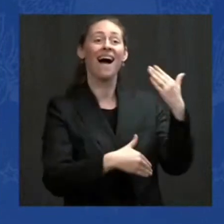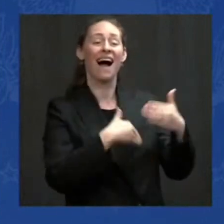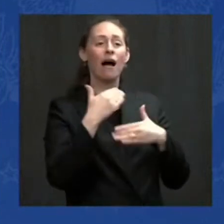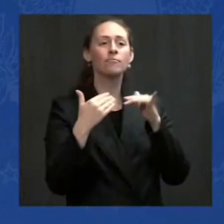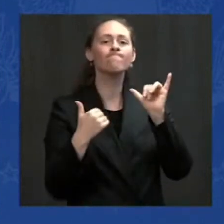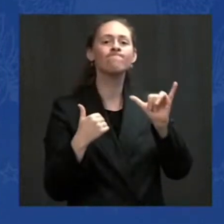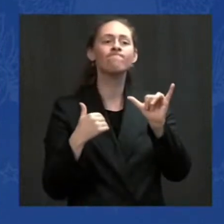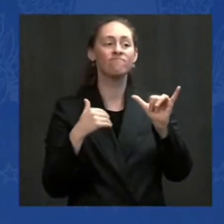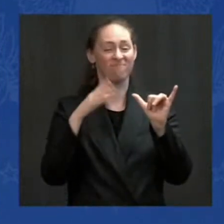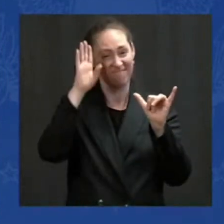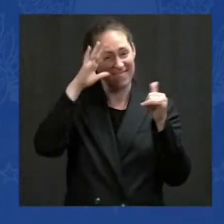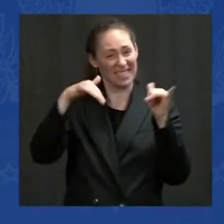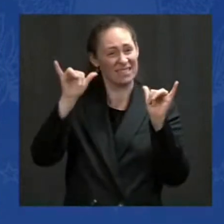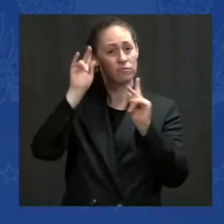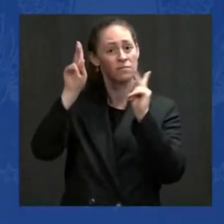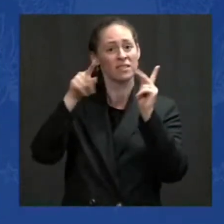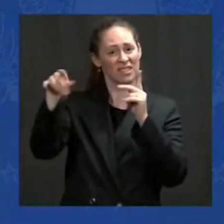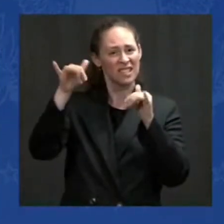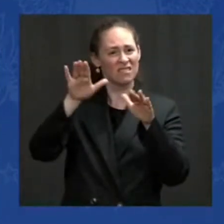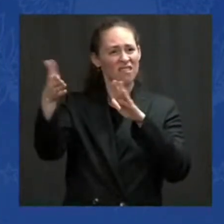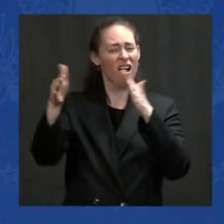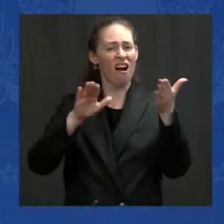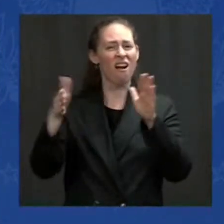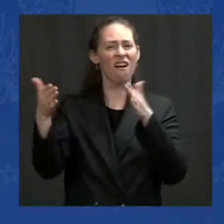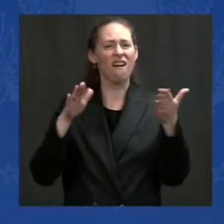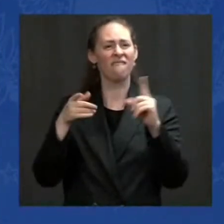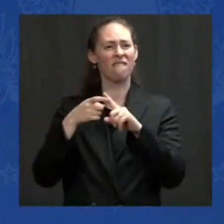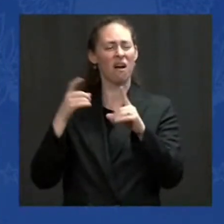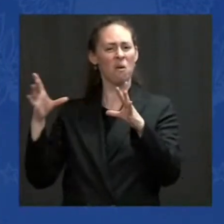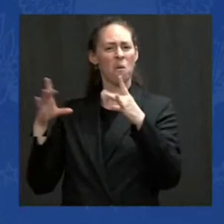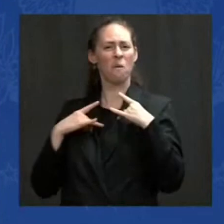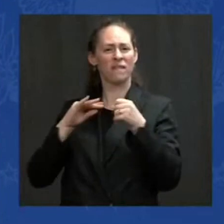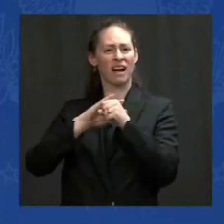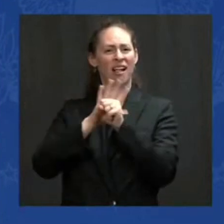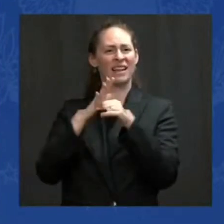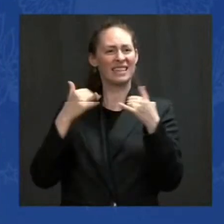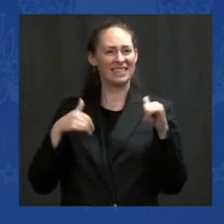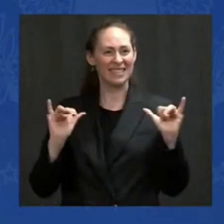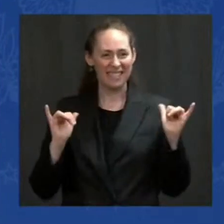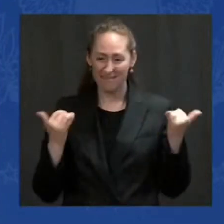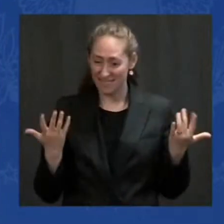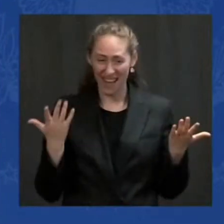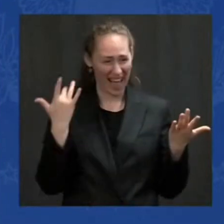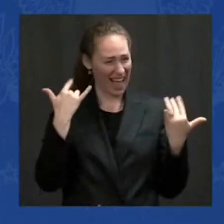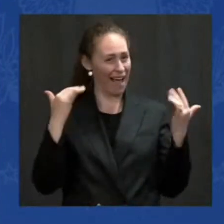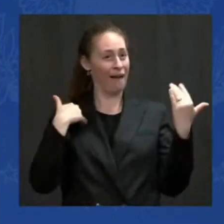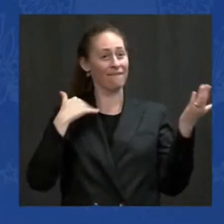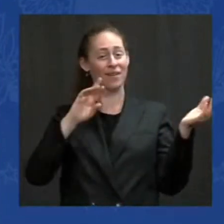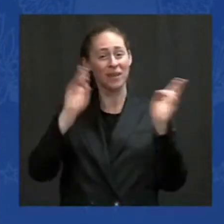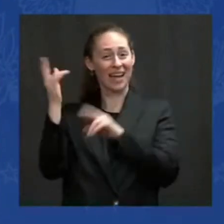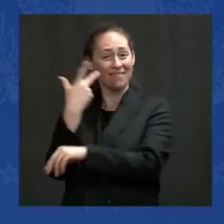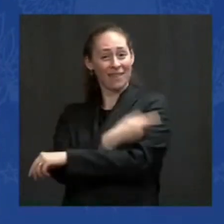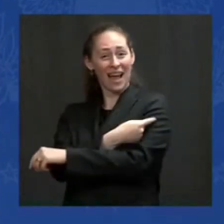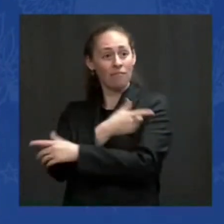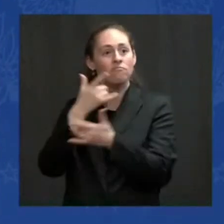this virus, which is especially tragic given at this point it is unnecessary and